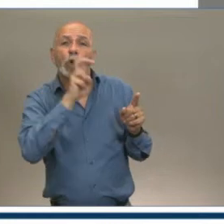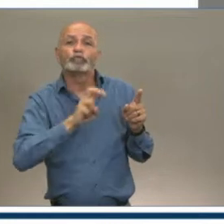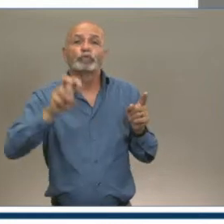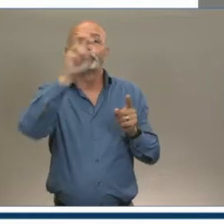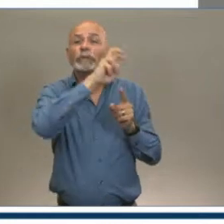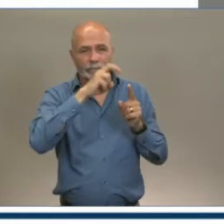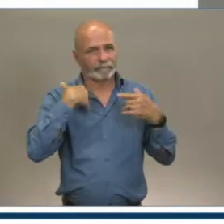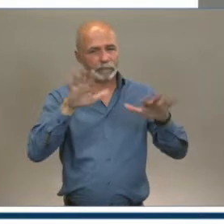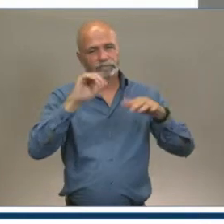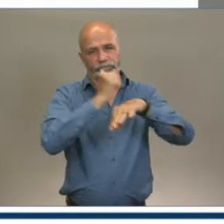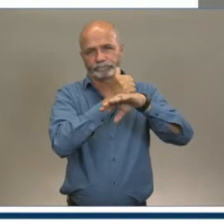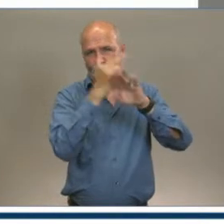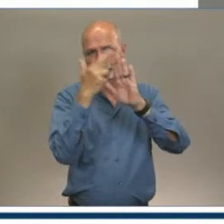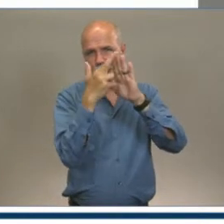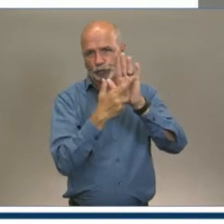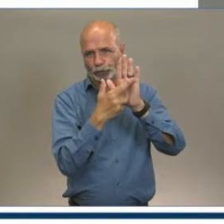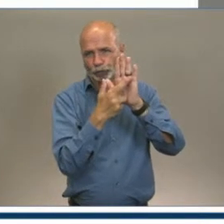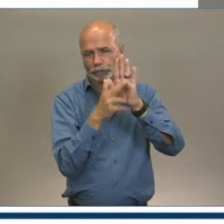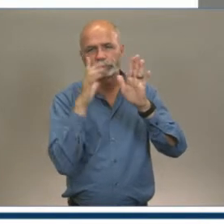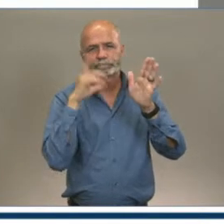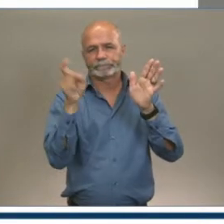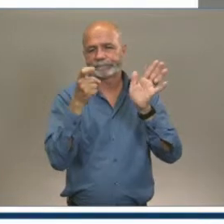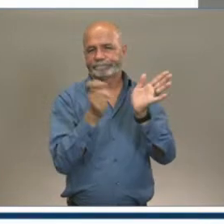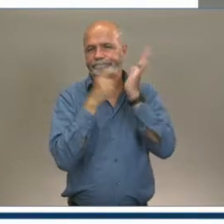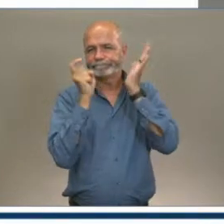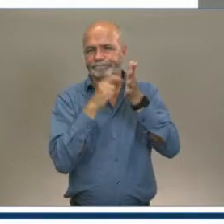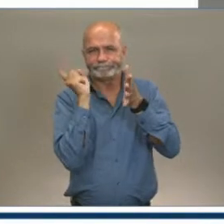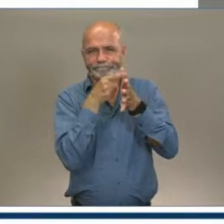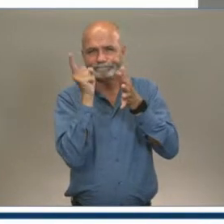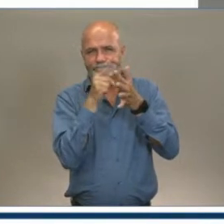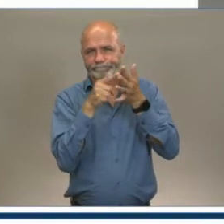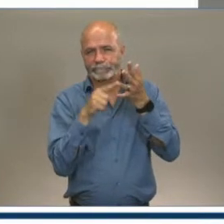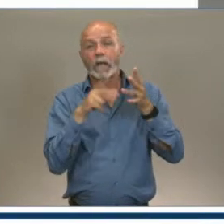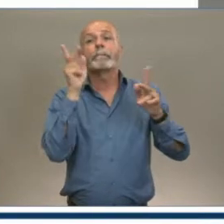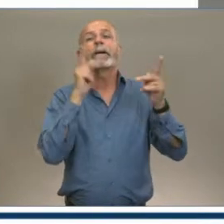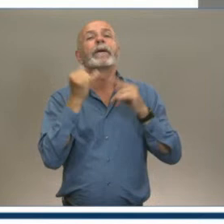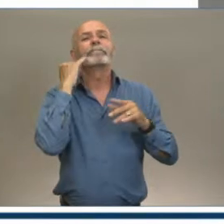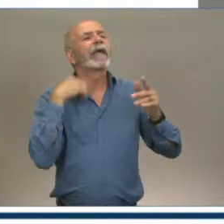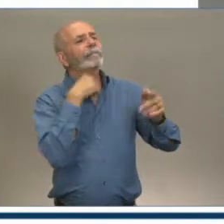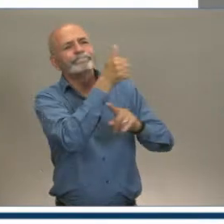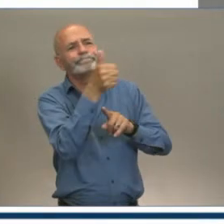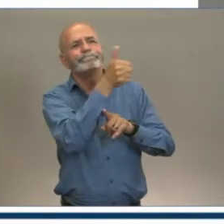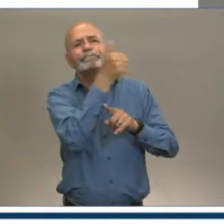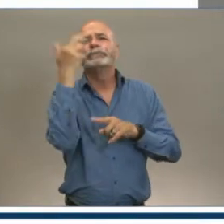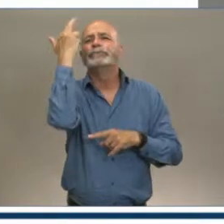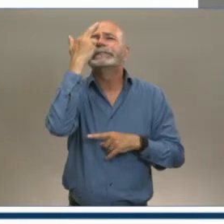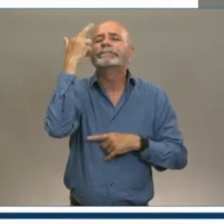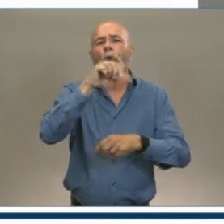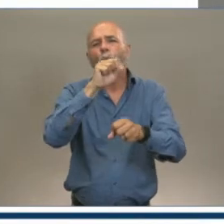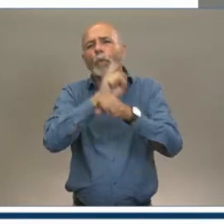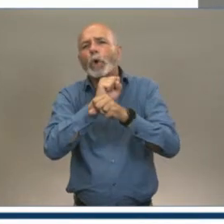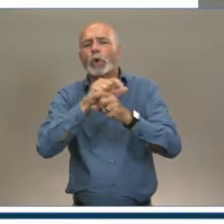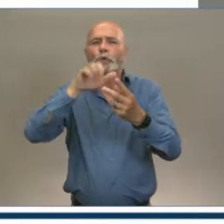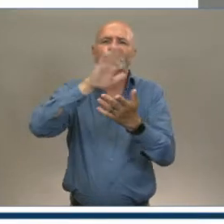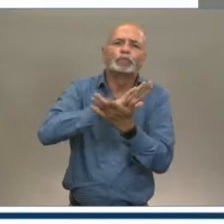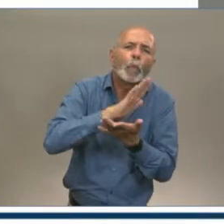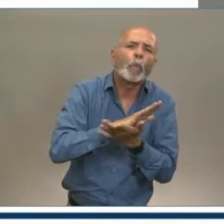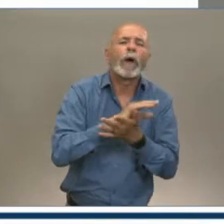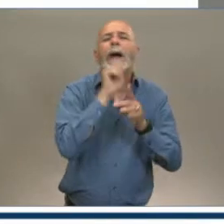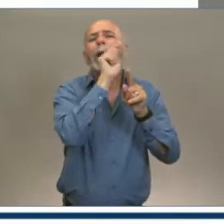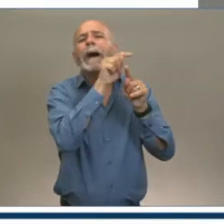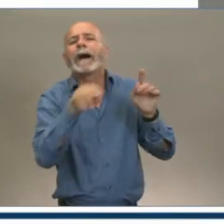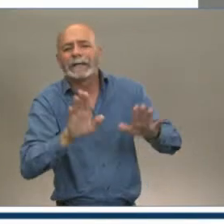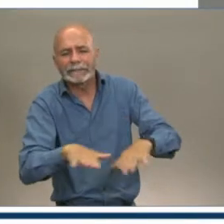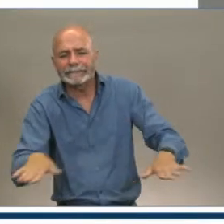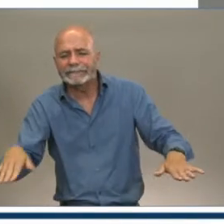lays out requirements that people who have to travel regularly for school, for work, child custody